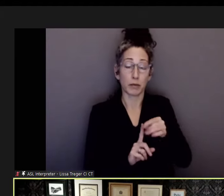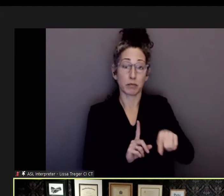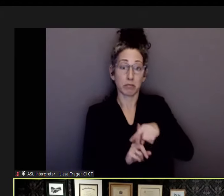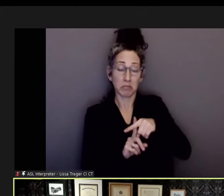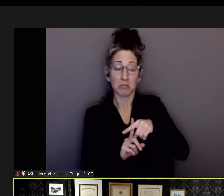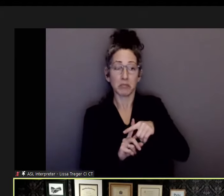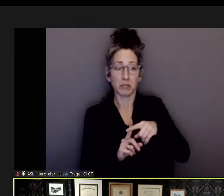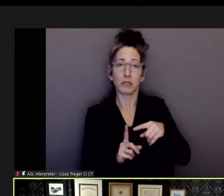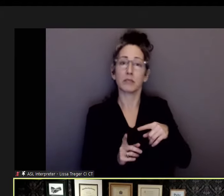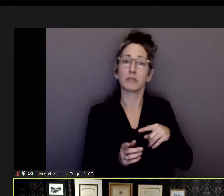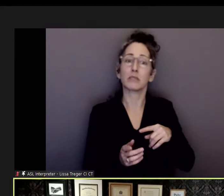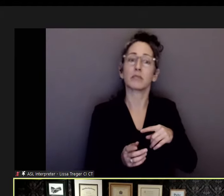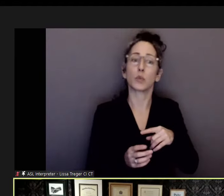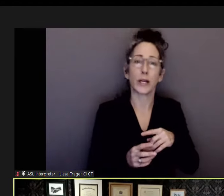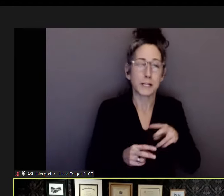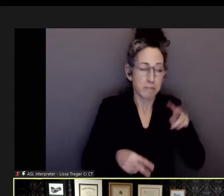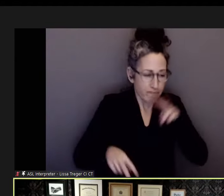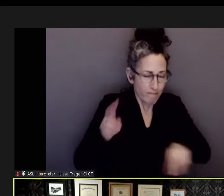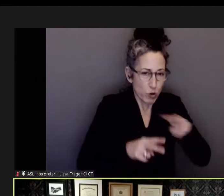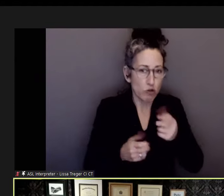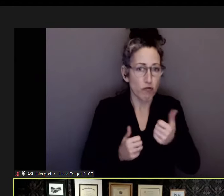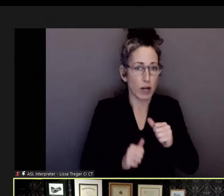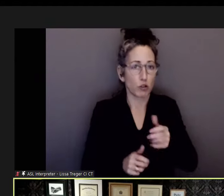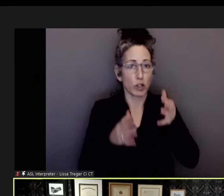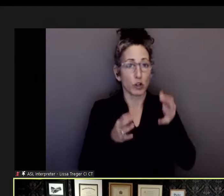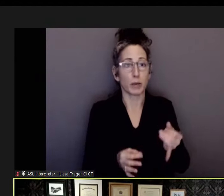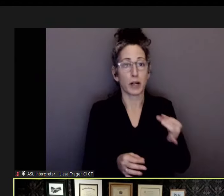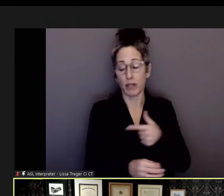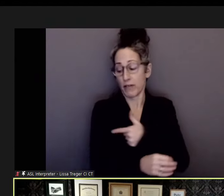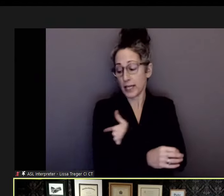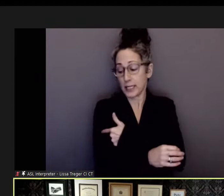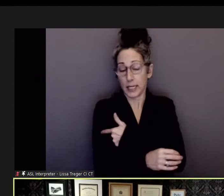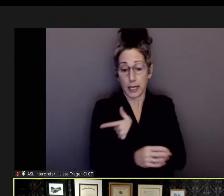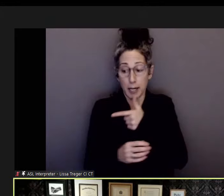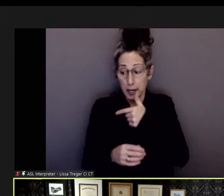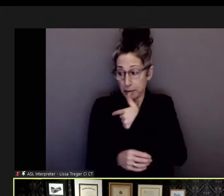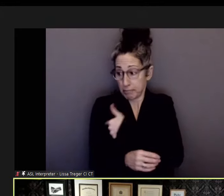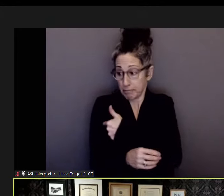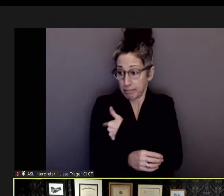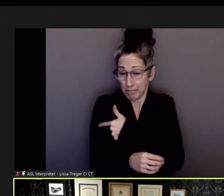trial very quickly, try to determine whether the vaccine worked or not.